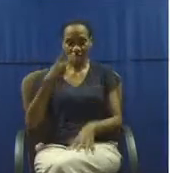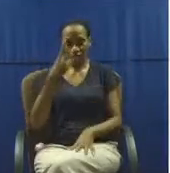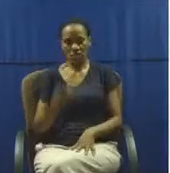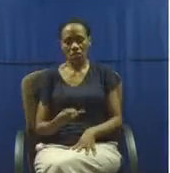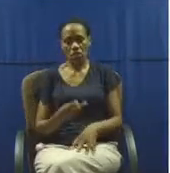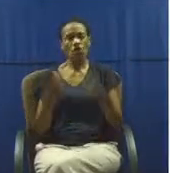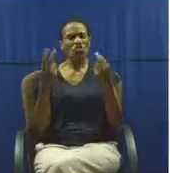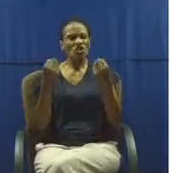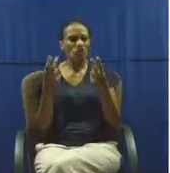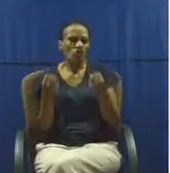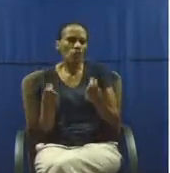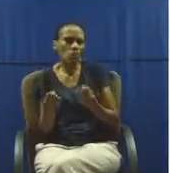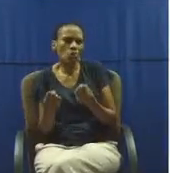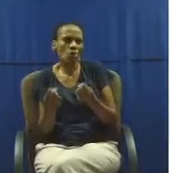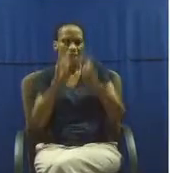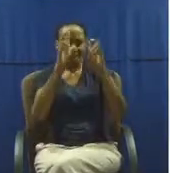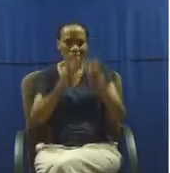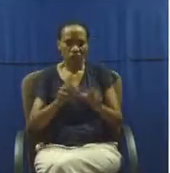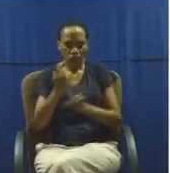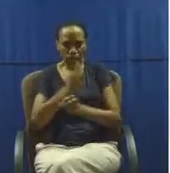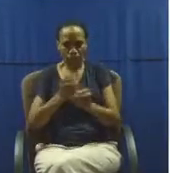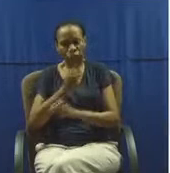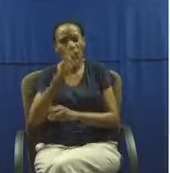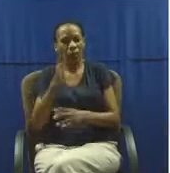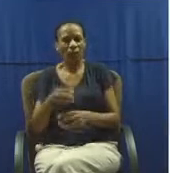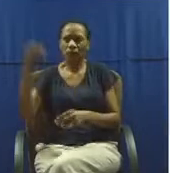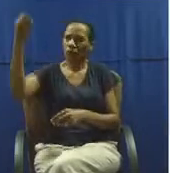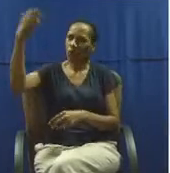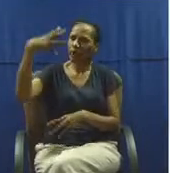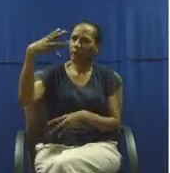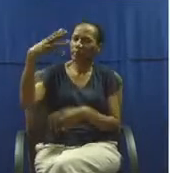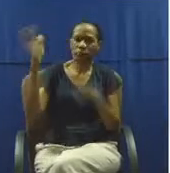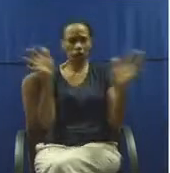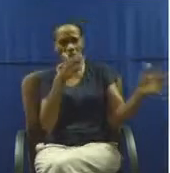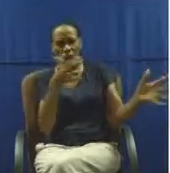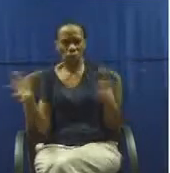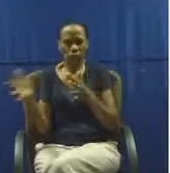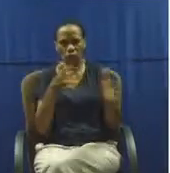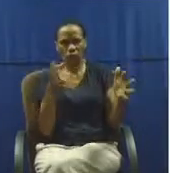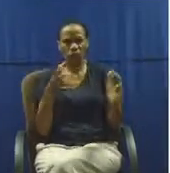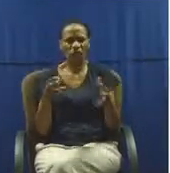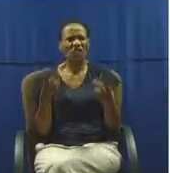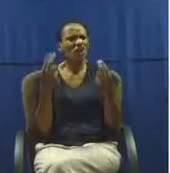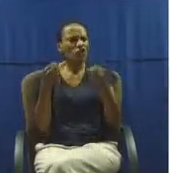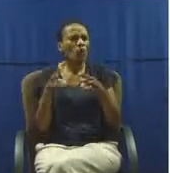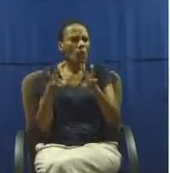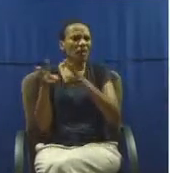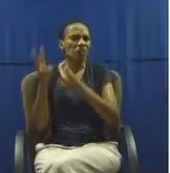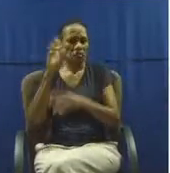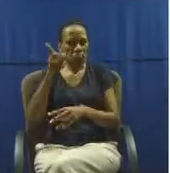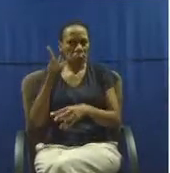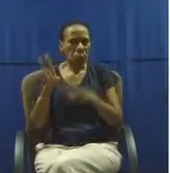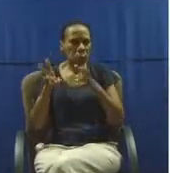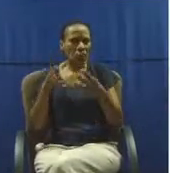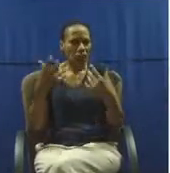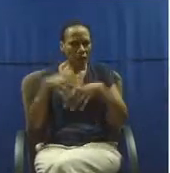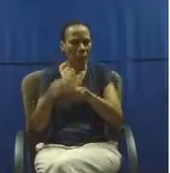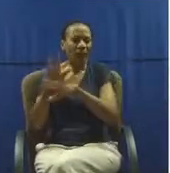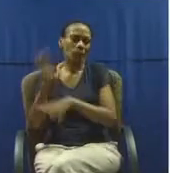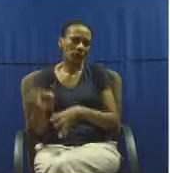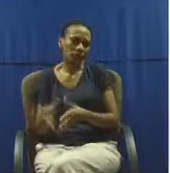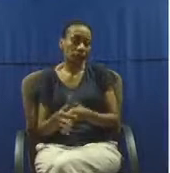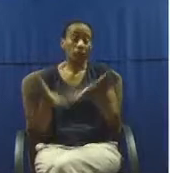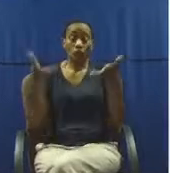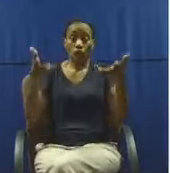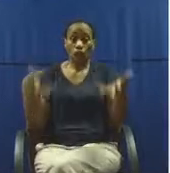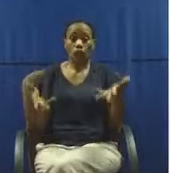the wind is generating quite a lot of energy into the grid on an ongoing basis as we move forward.